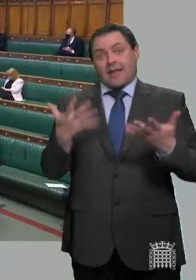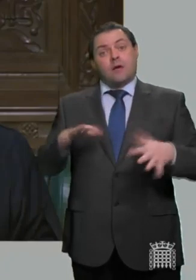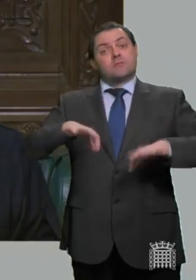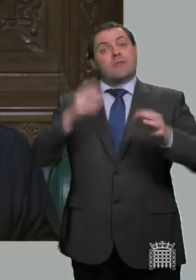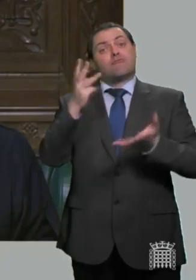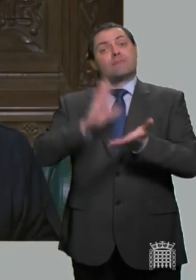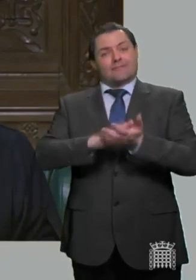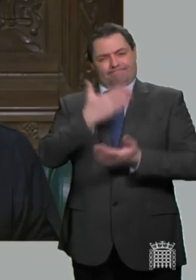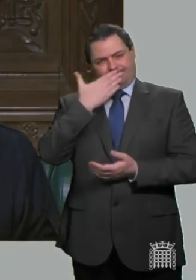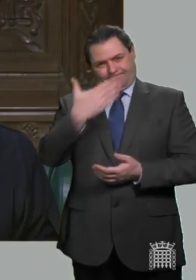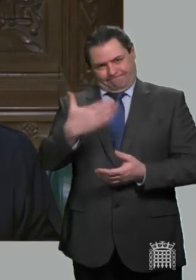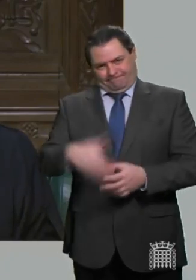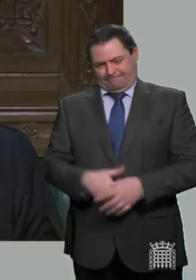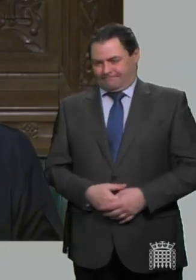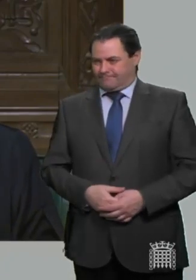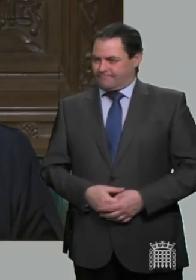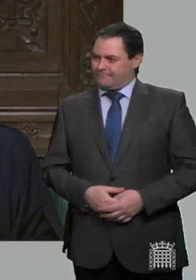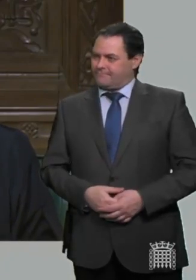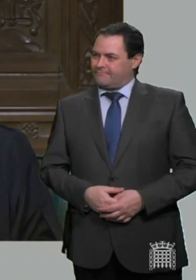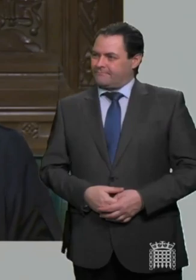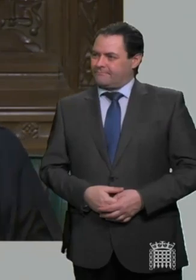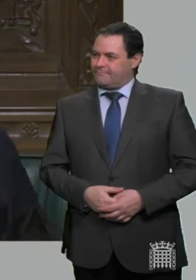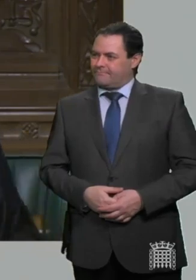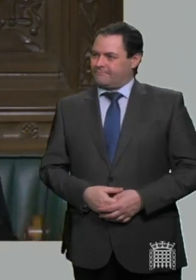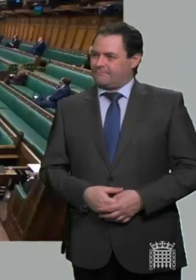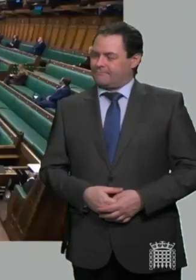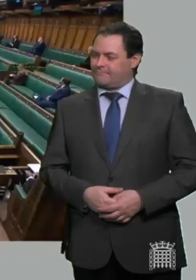for three minutes to enable the necessary arrangements for the next business to be made. Order. to Colossum, motivates you've don't.، You bye